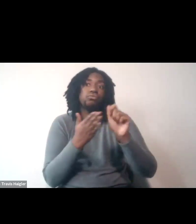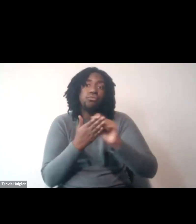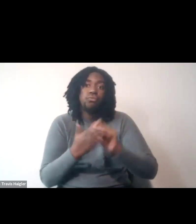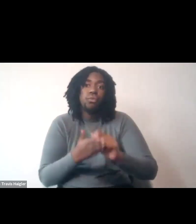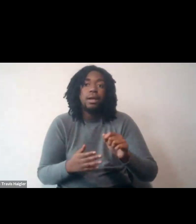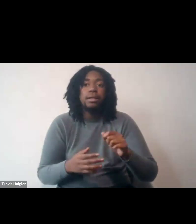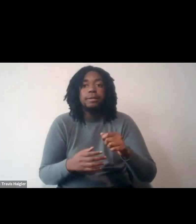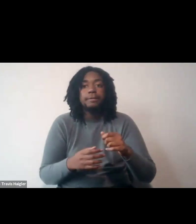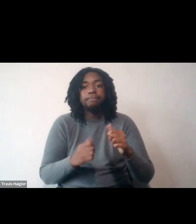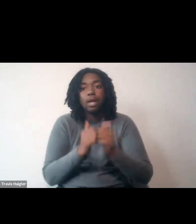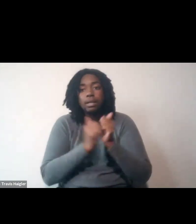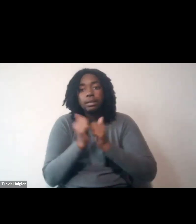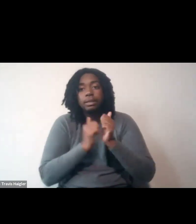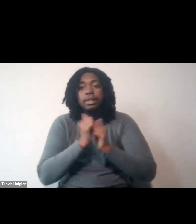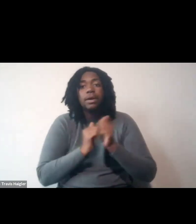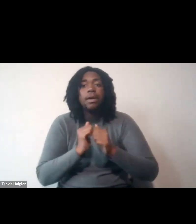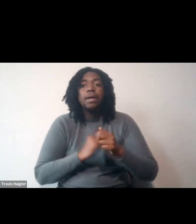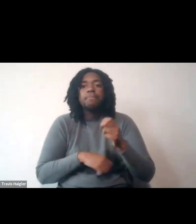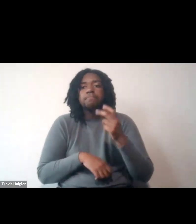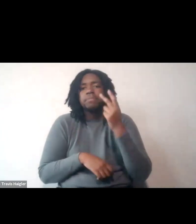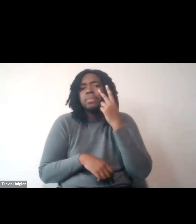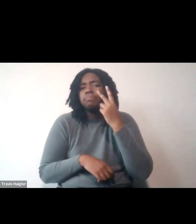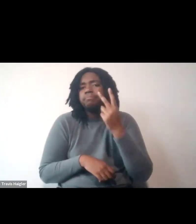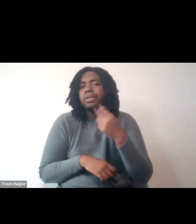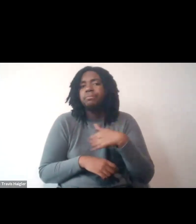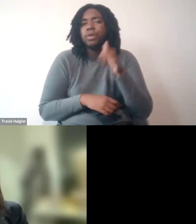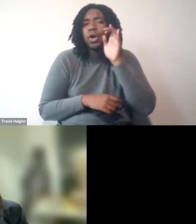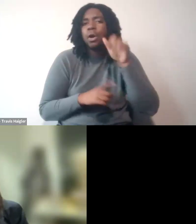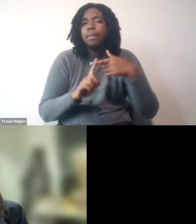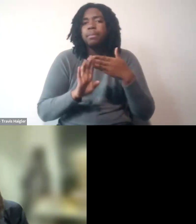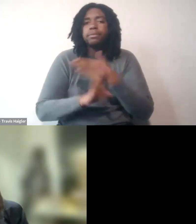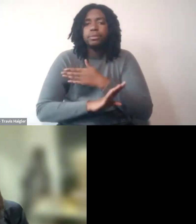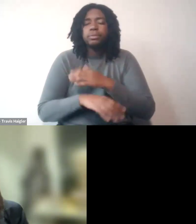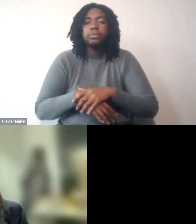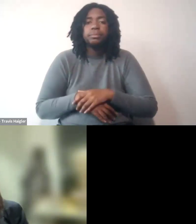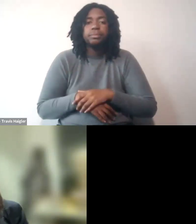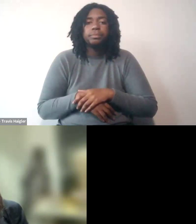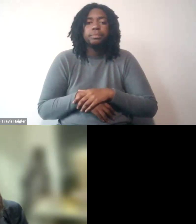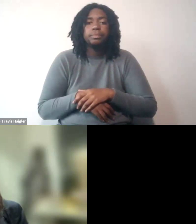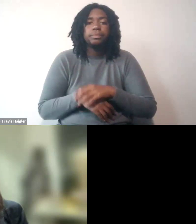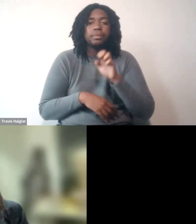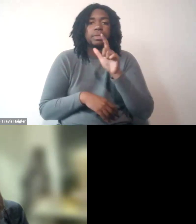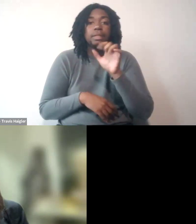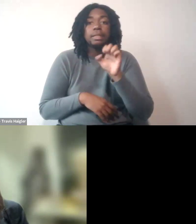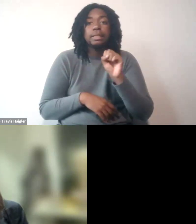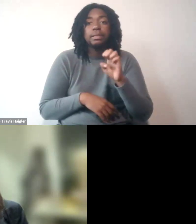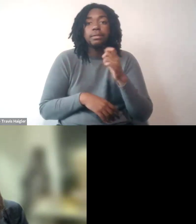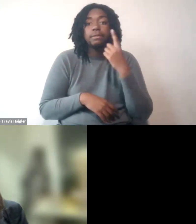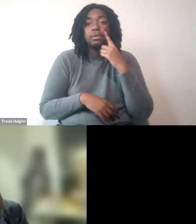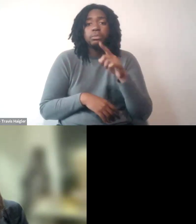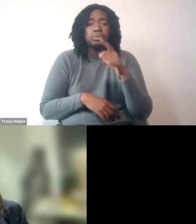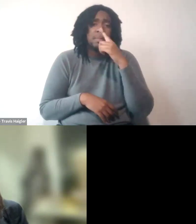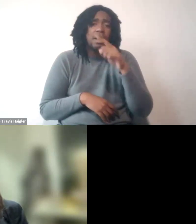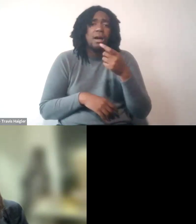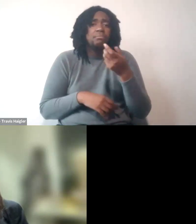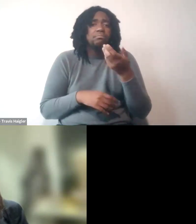heard referenced in that lineup as well. So, Elise, can you, for those who don't know, just give